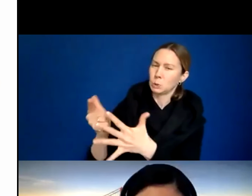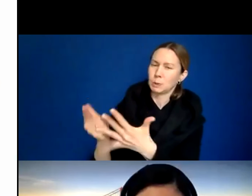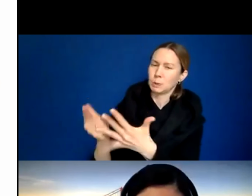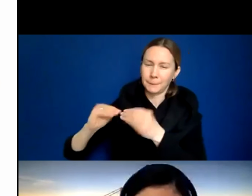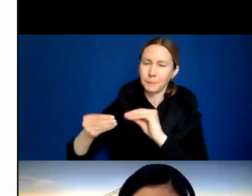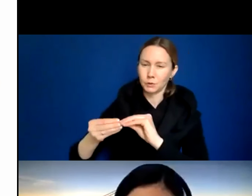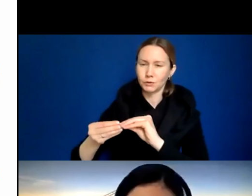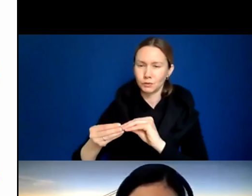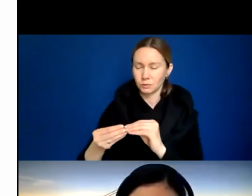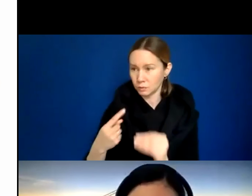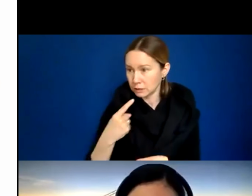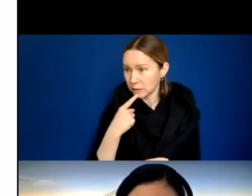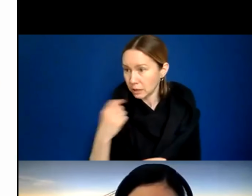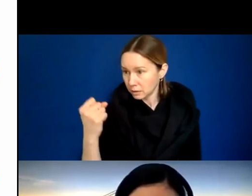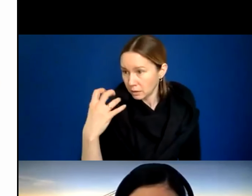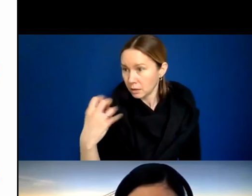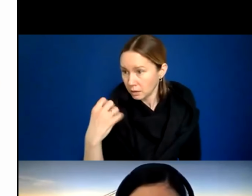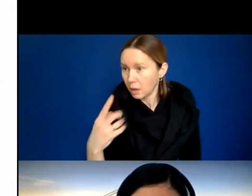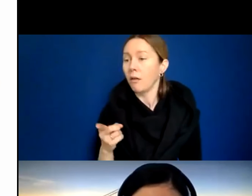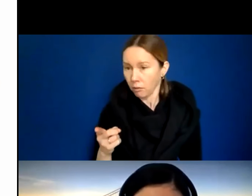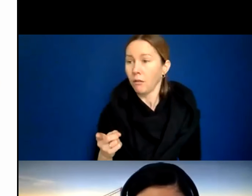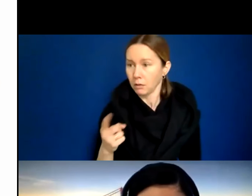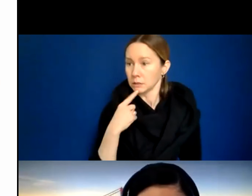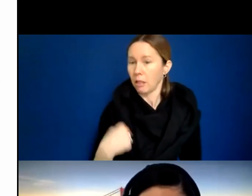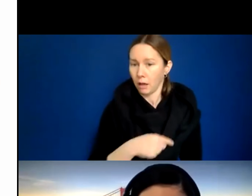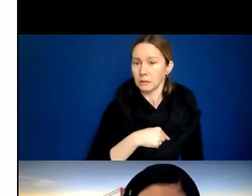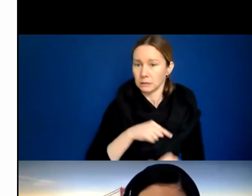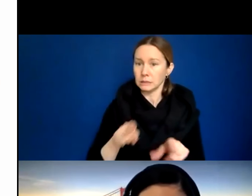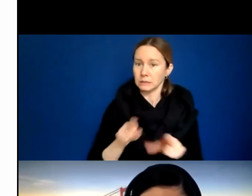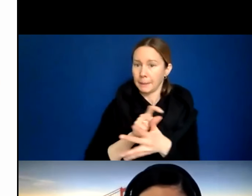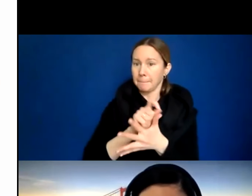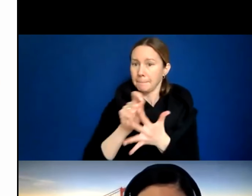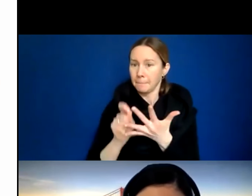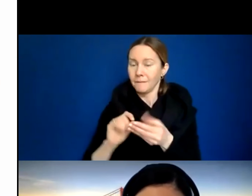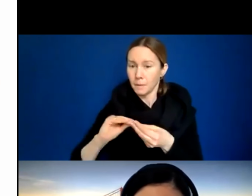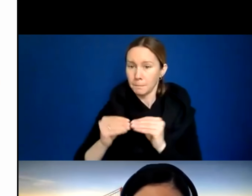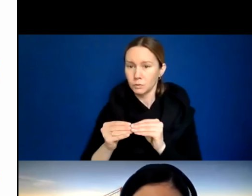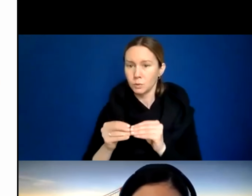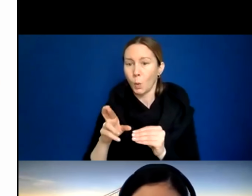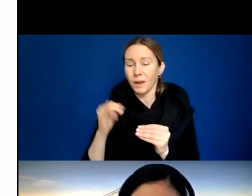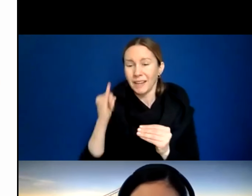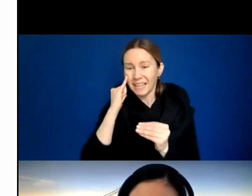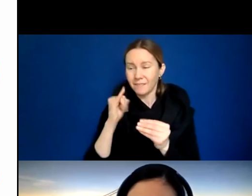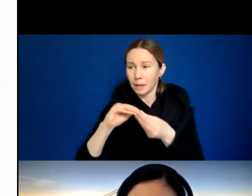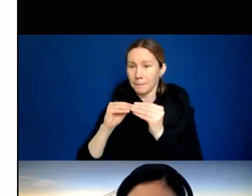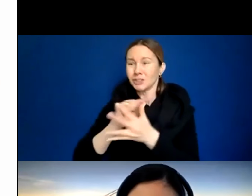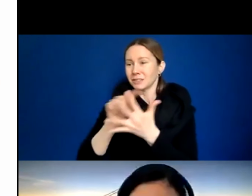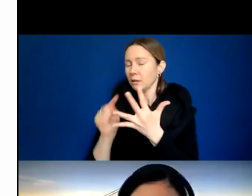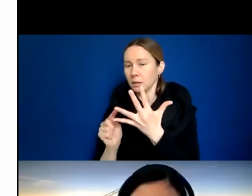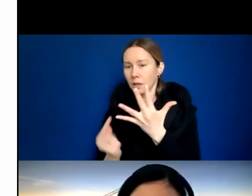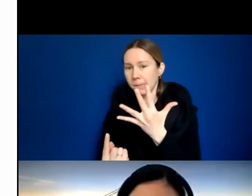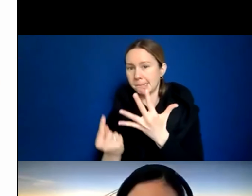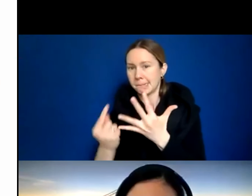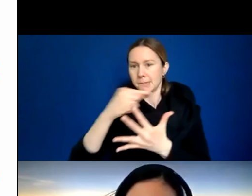in that way we see if they're able to tell us that sequence of numbers, or to actually say it backwards, and then that's a more of a complex